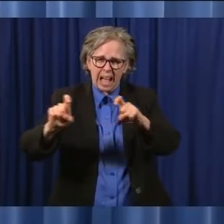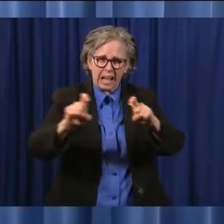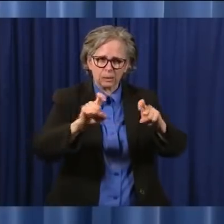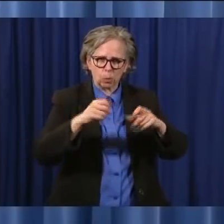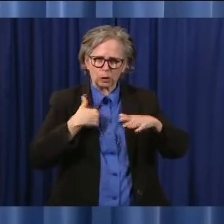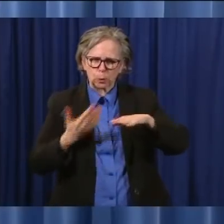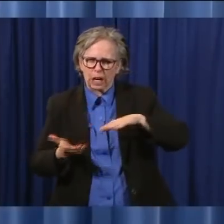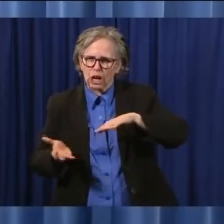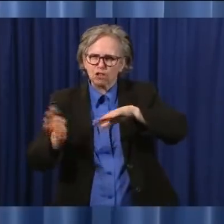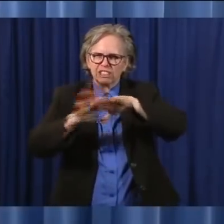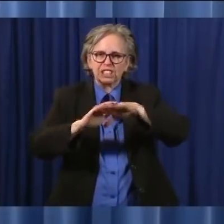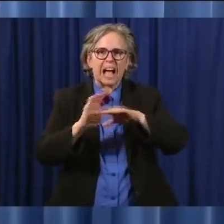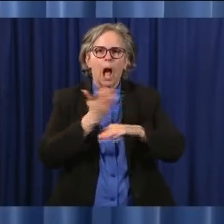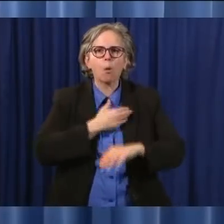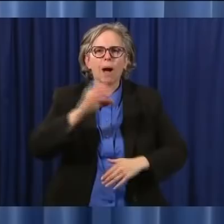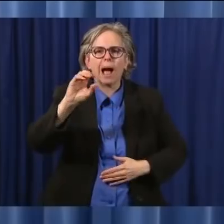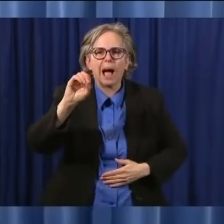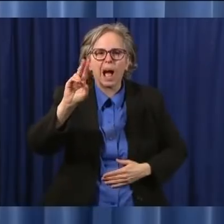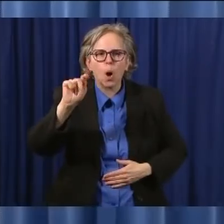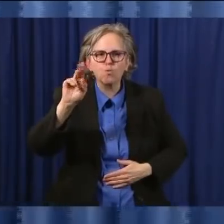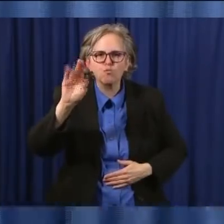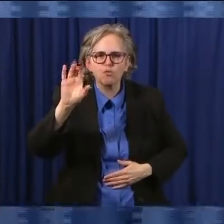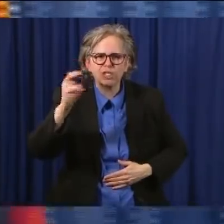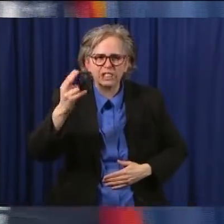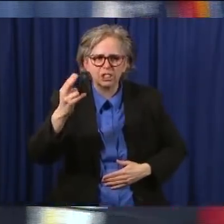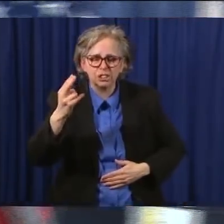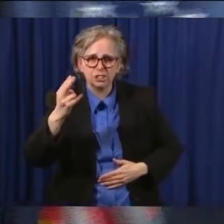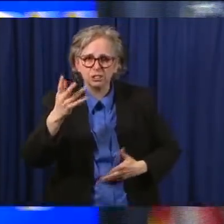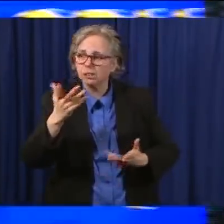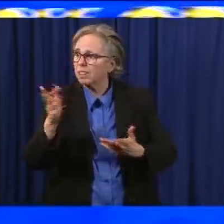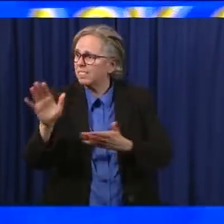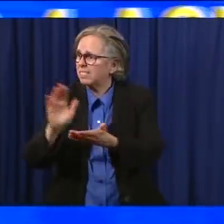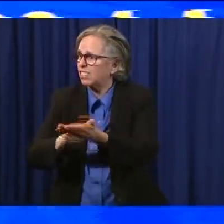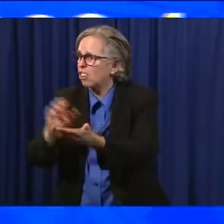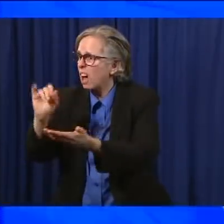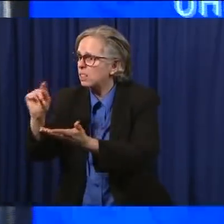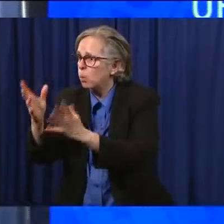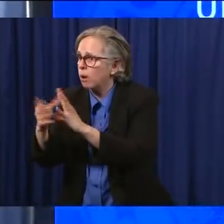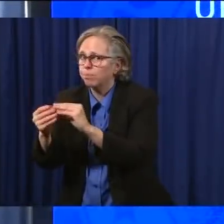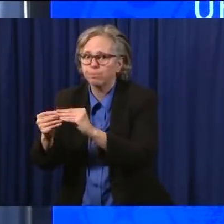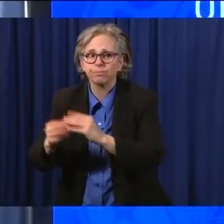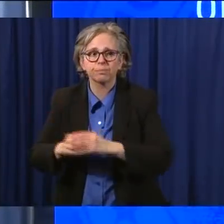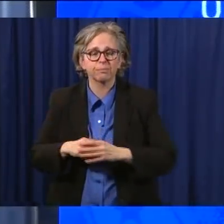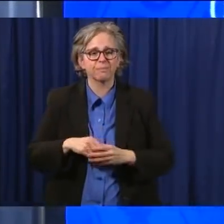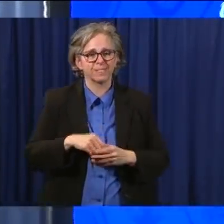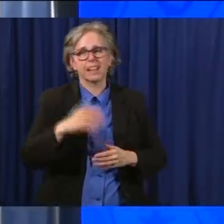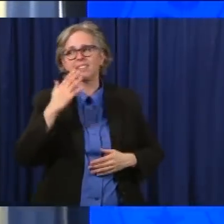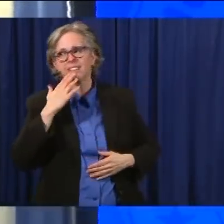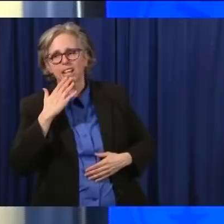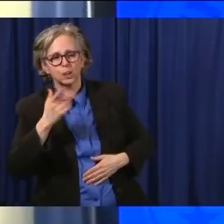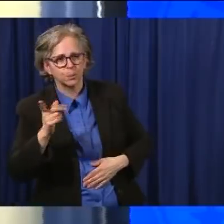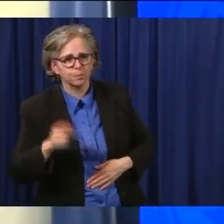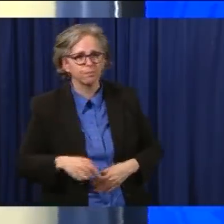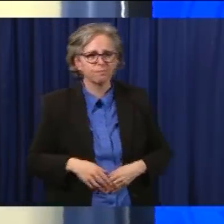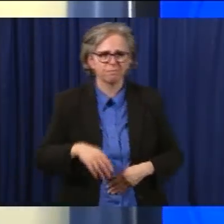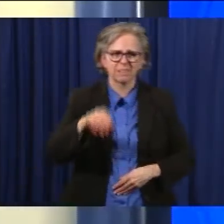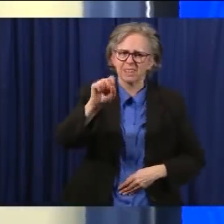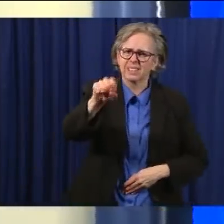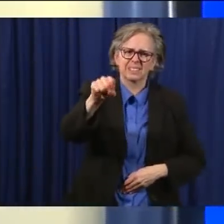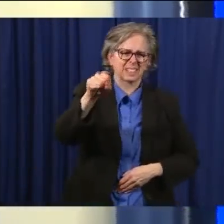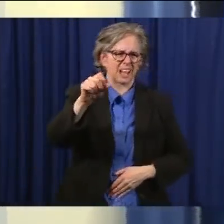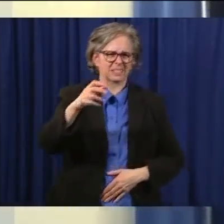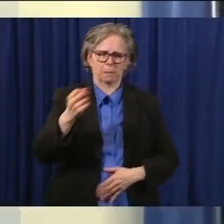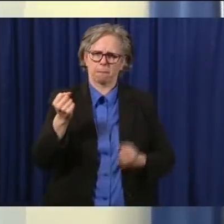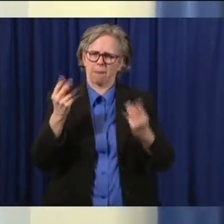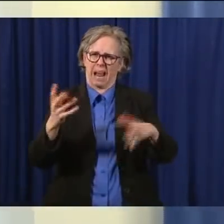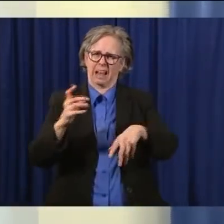every community. Dr. Acton, you want to add anything to that? Thank you. Well, as I've said many times from the moment I